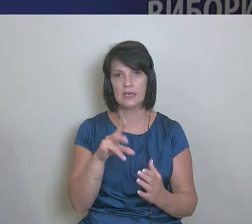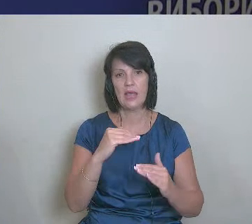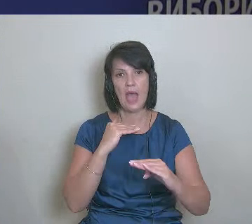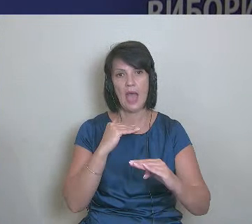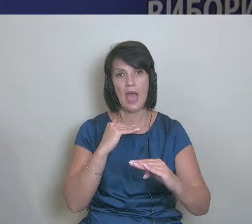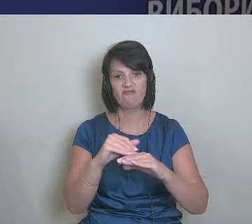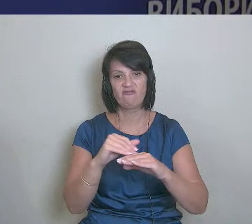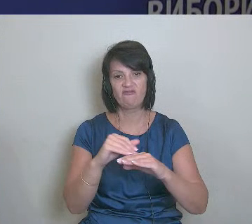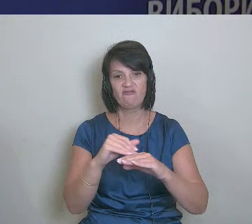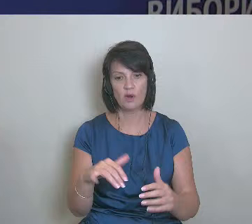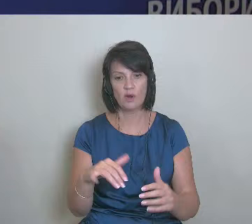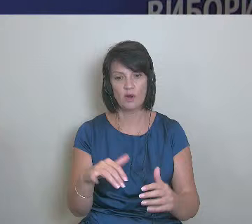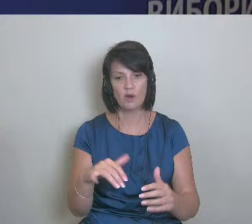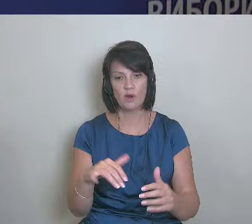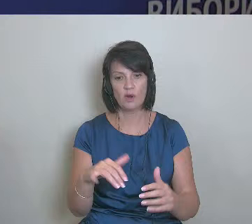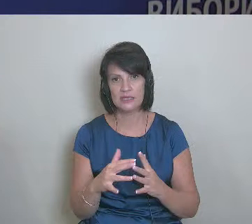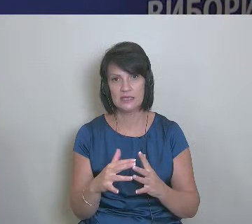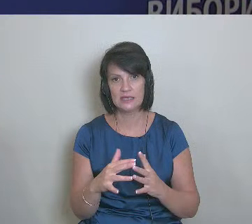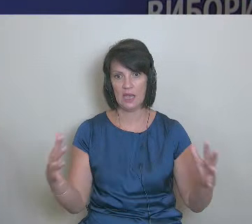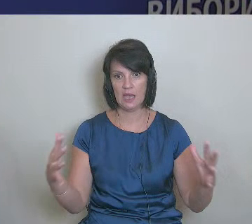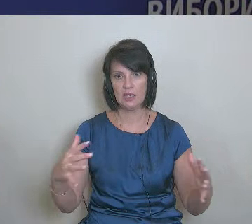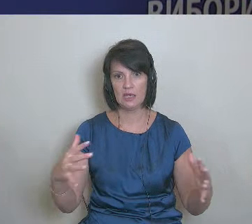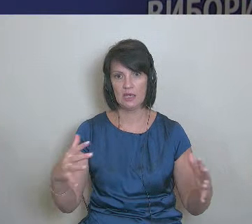when it comes to oblast levels,